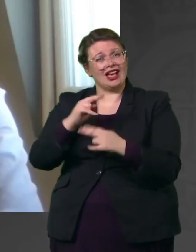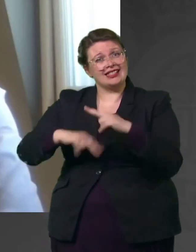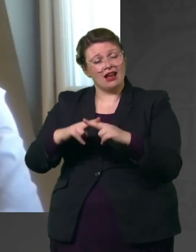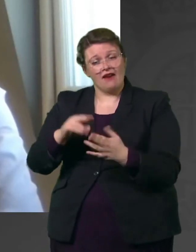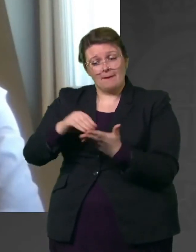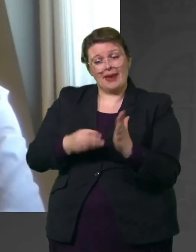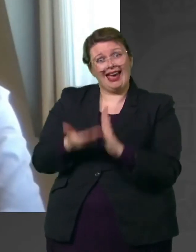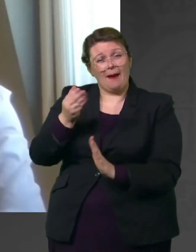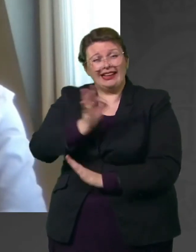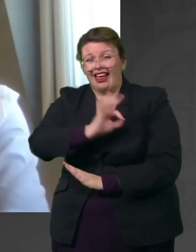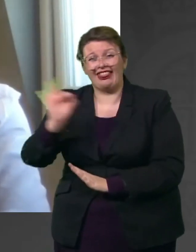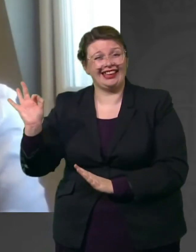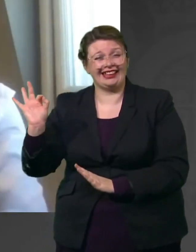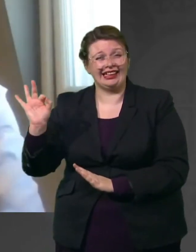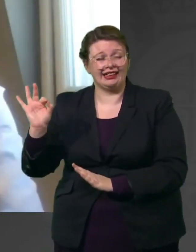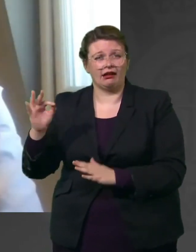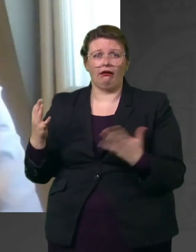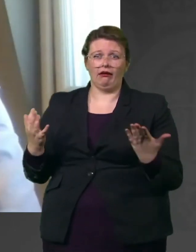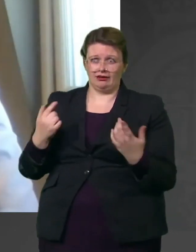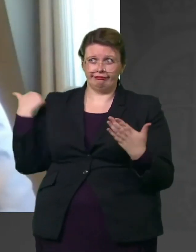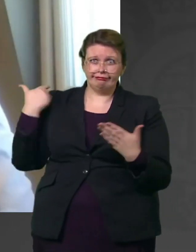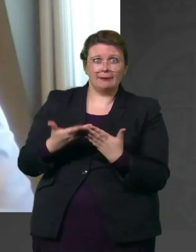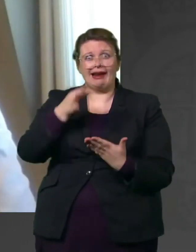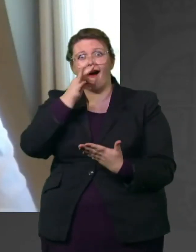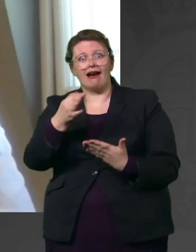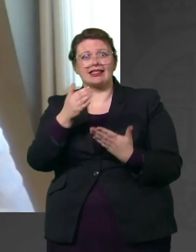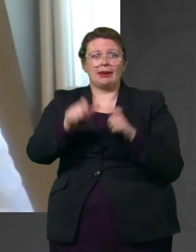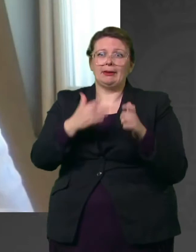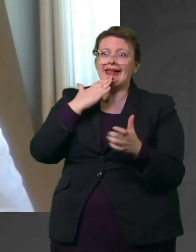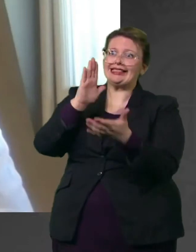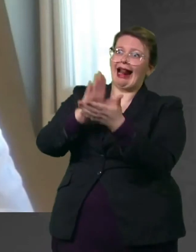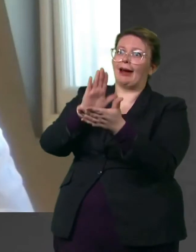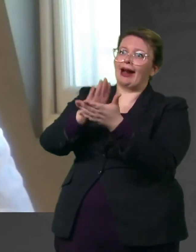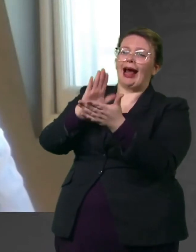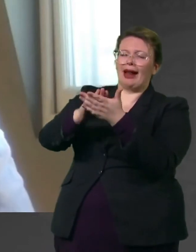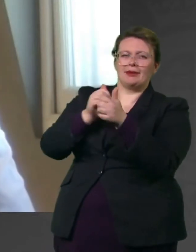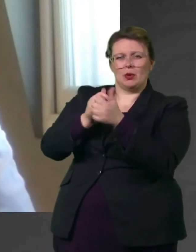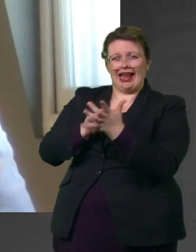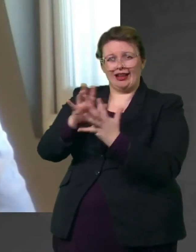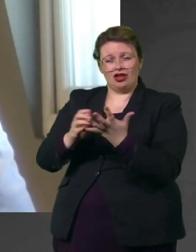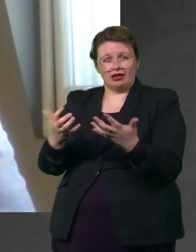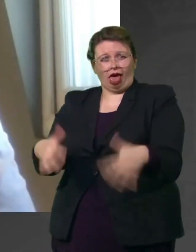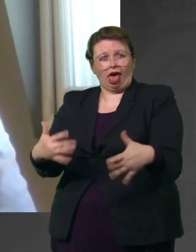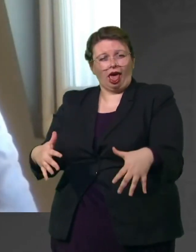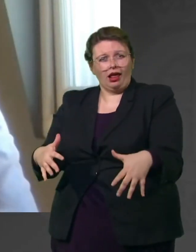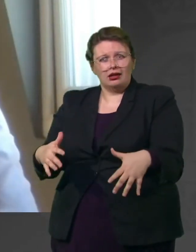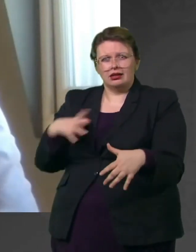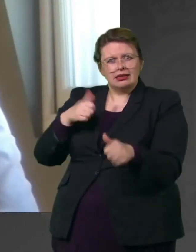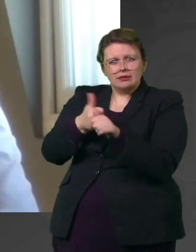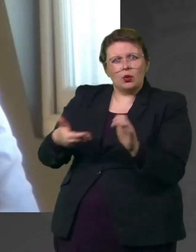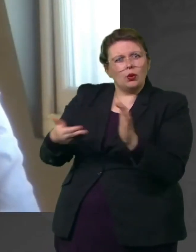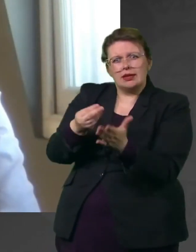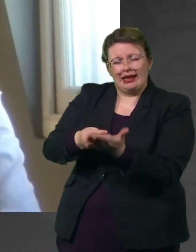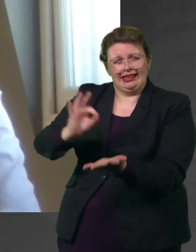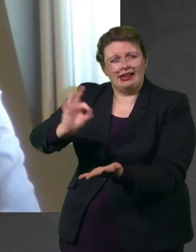to clap? And Dr. Hopkins and Professor Van Tam, if I may, last year's Eat Out to Help Out scheme was associated with an